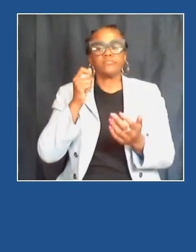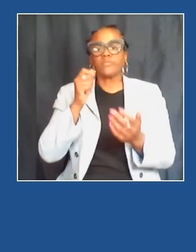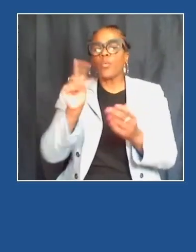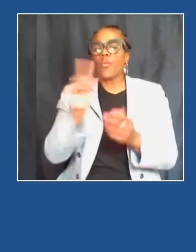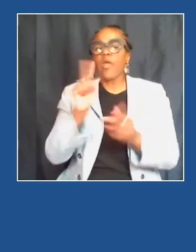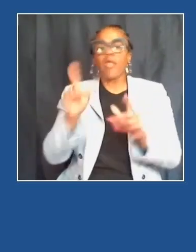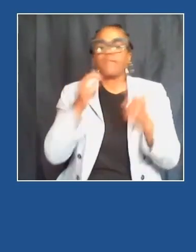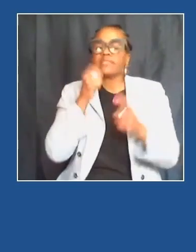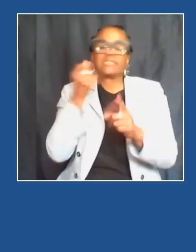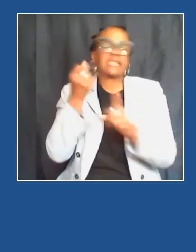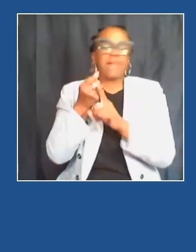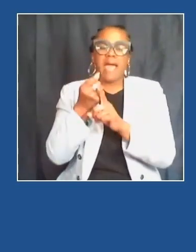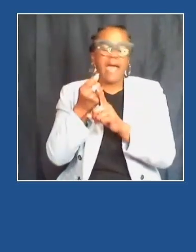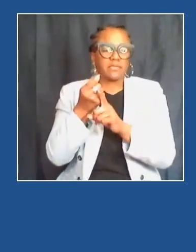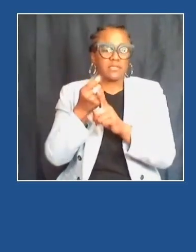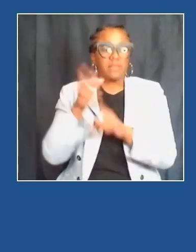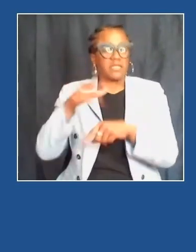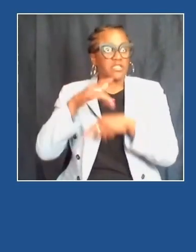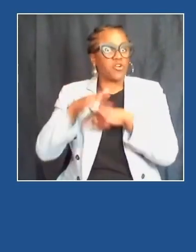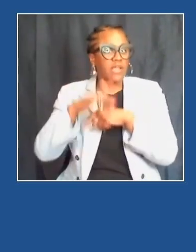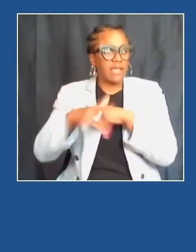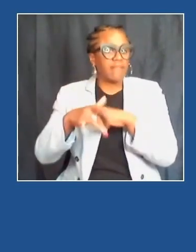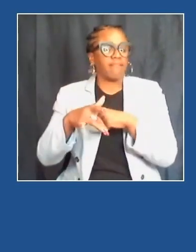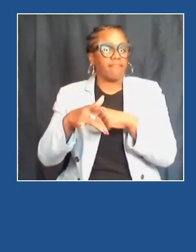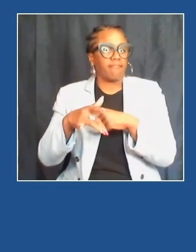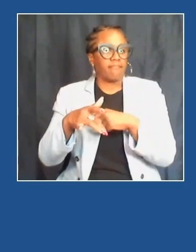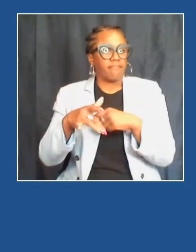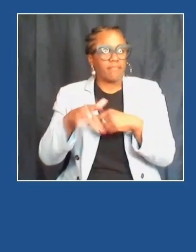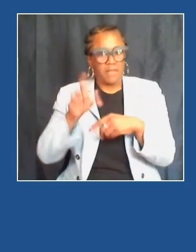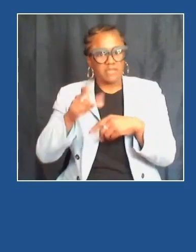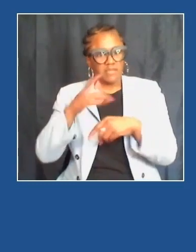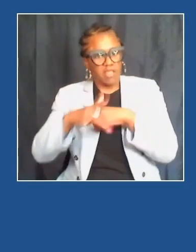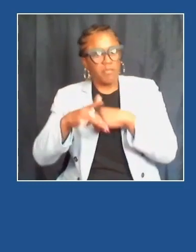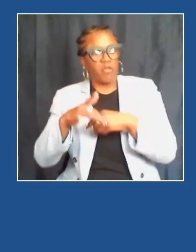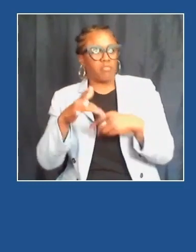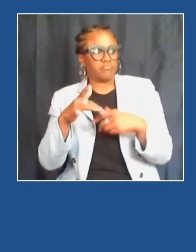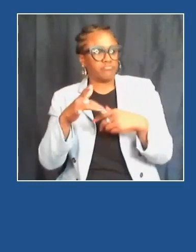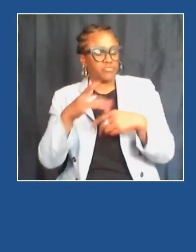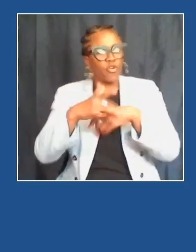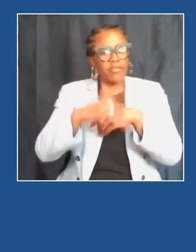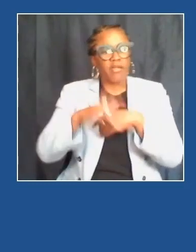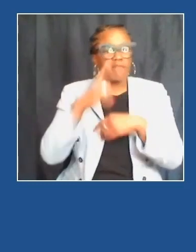have to be available early for prevention and early intervention.